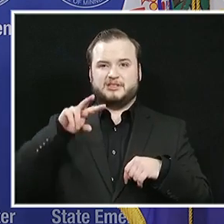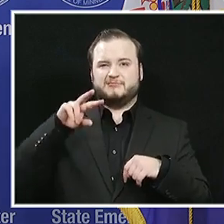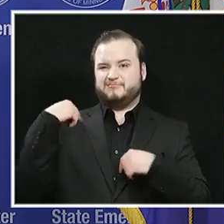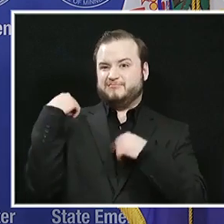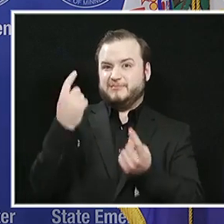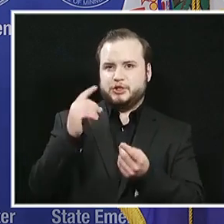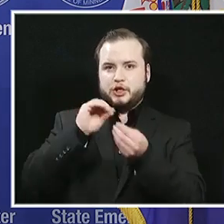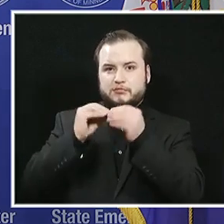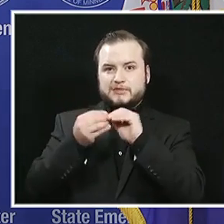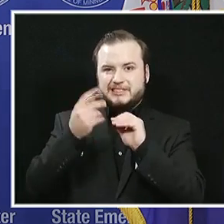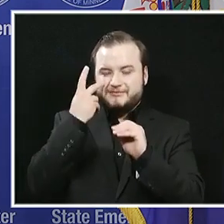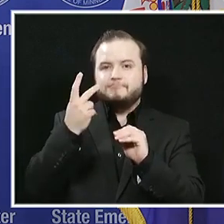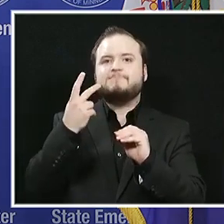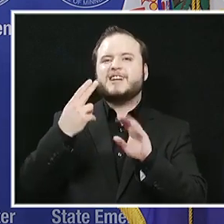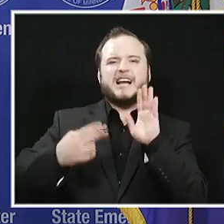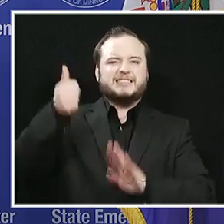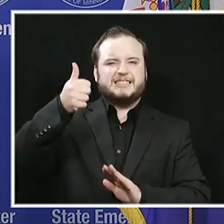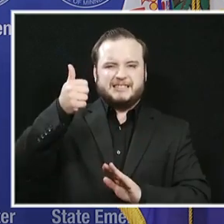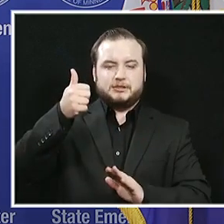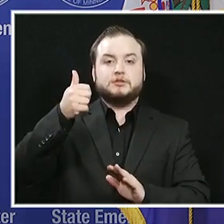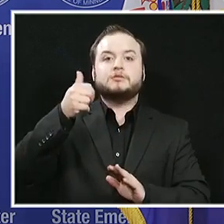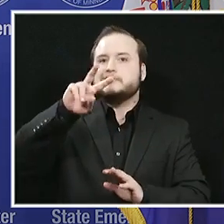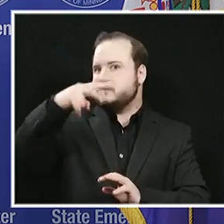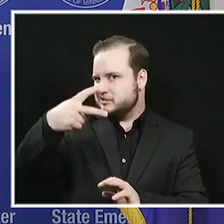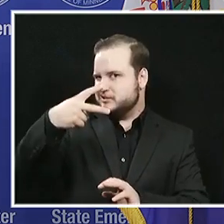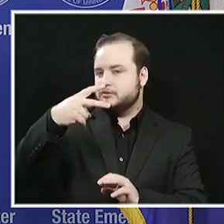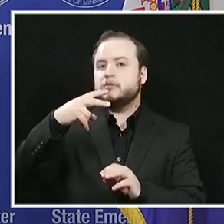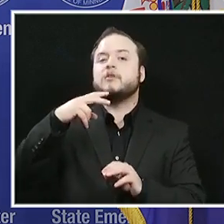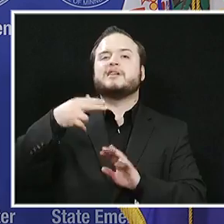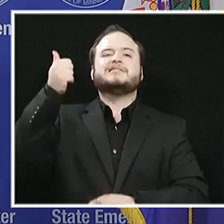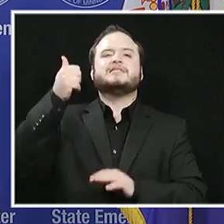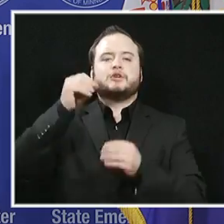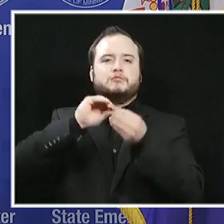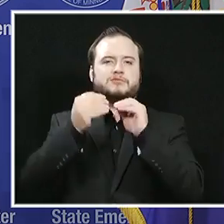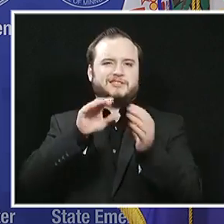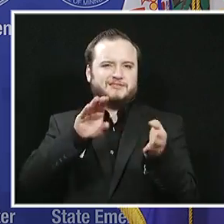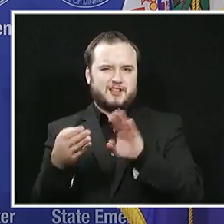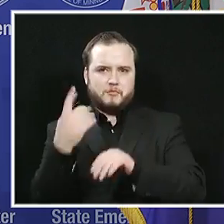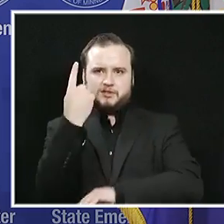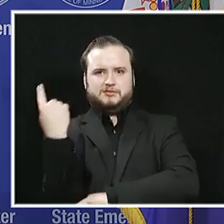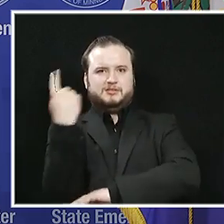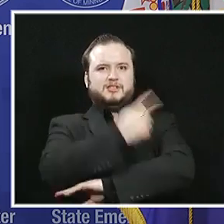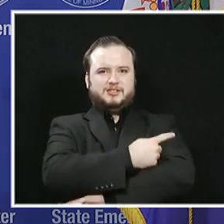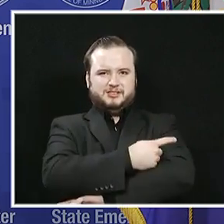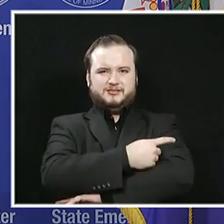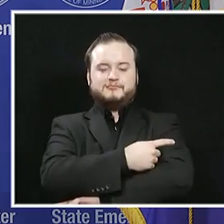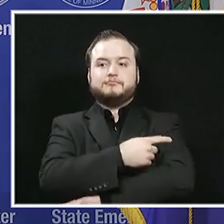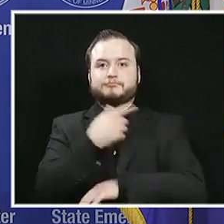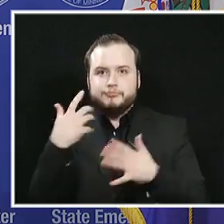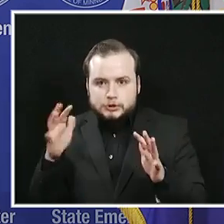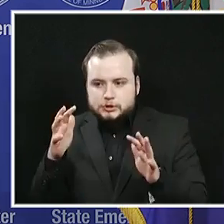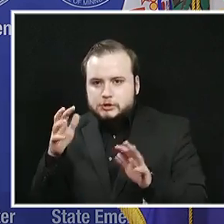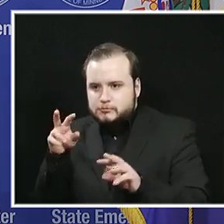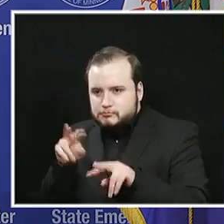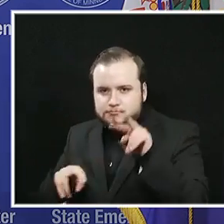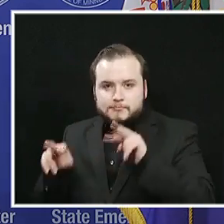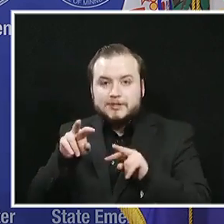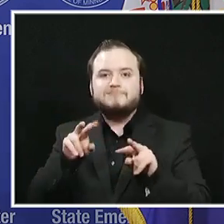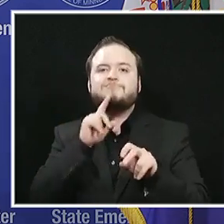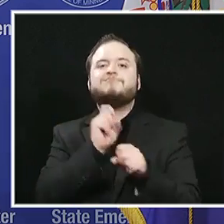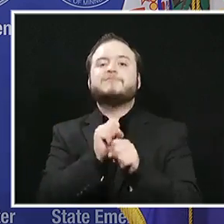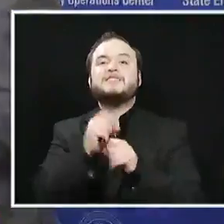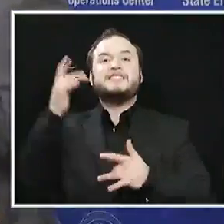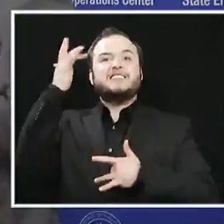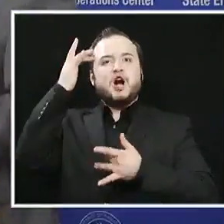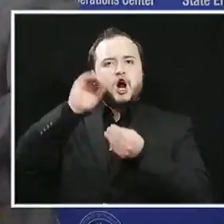5,000 tests, positive test confirmed cases. We are, and I will show you, approaching the numbers we need.